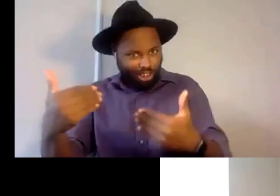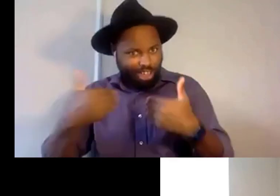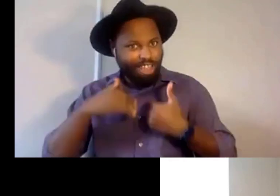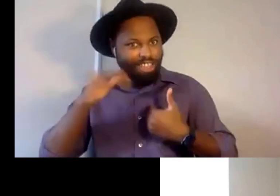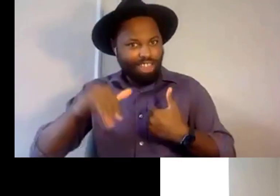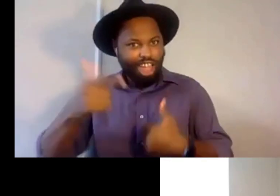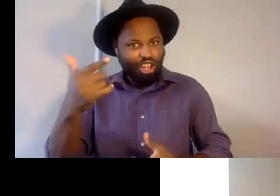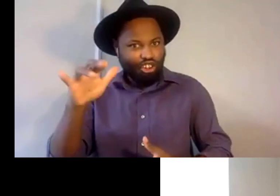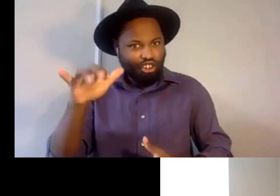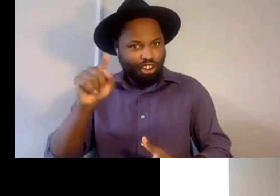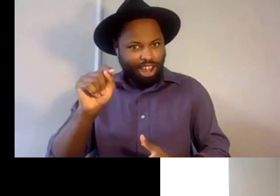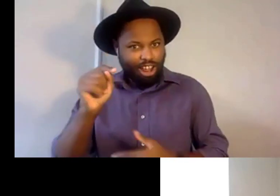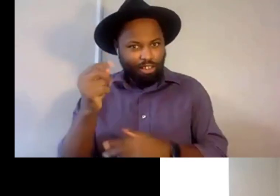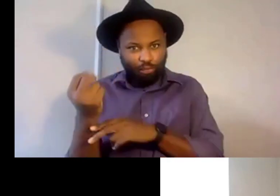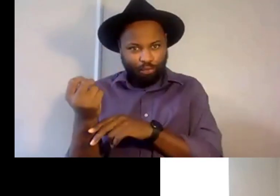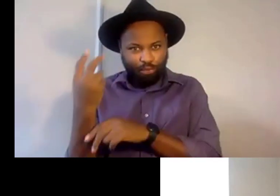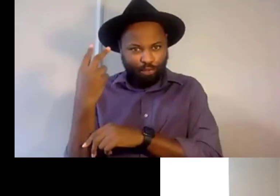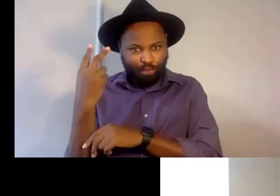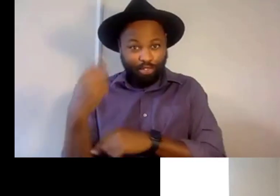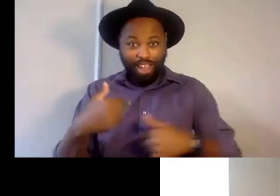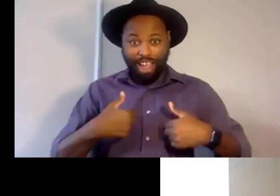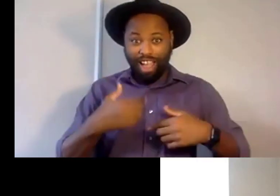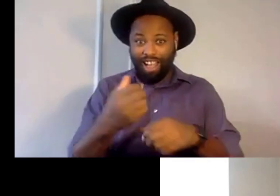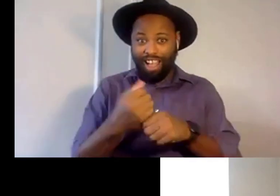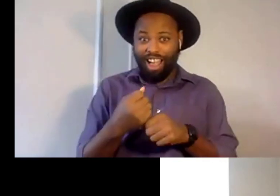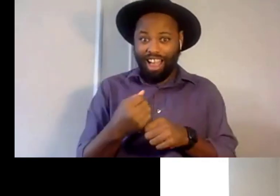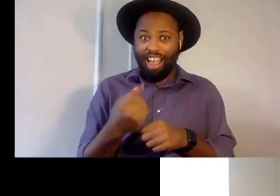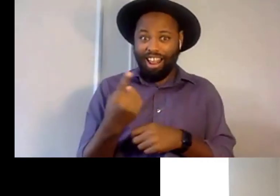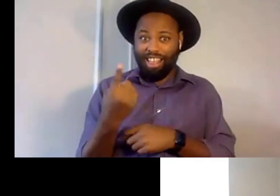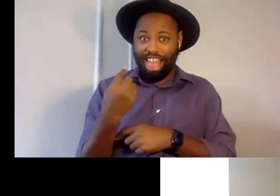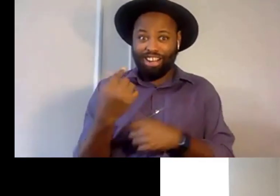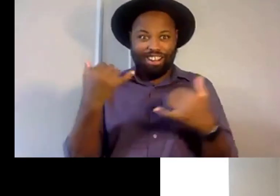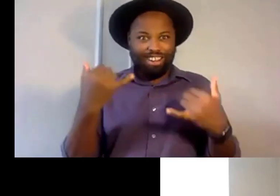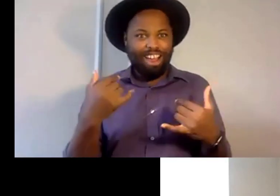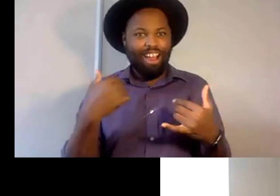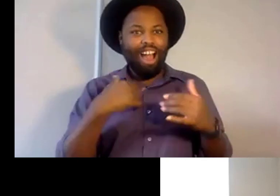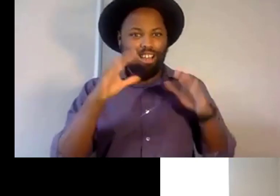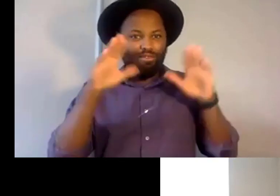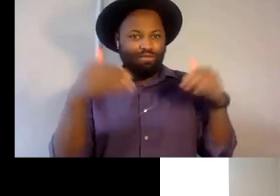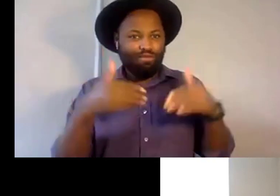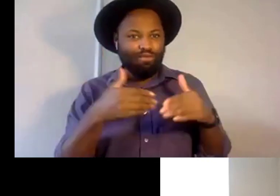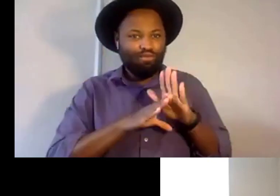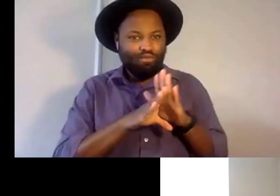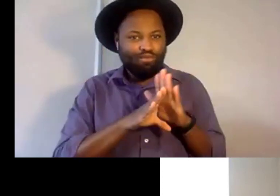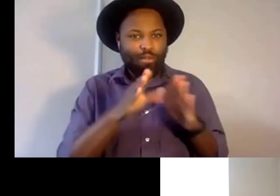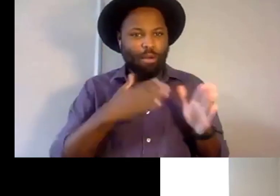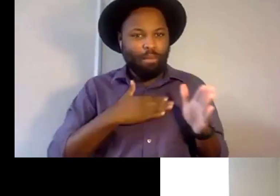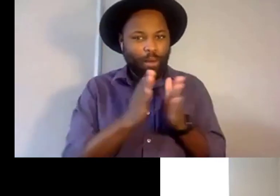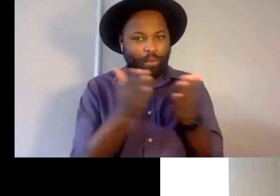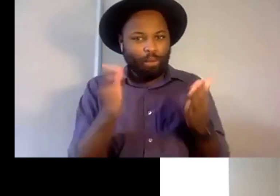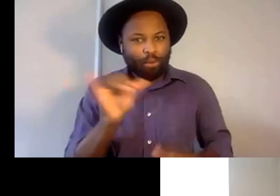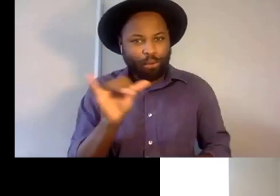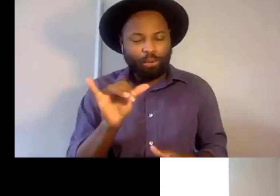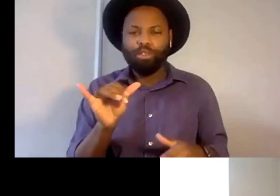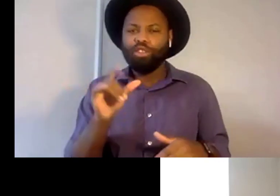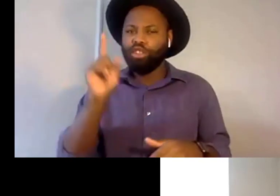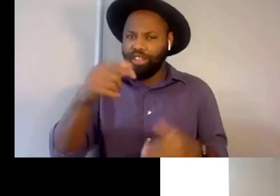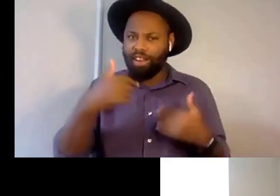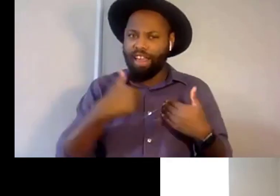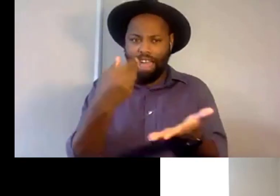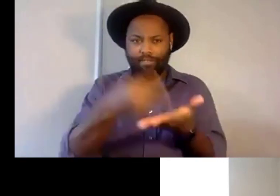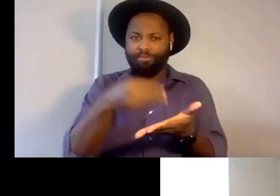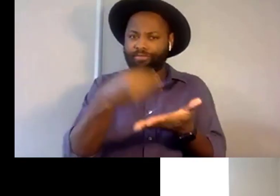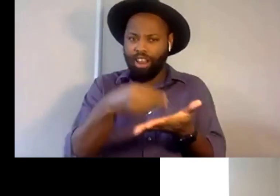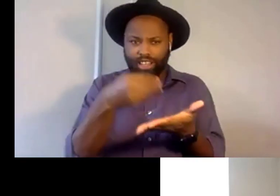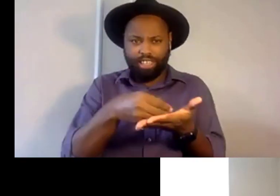2 years ago. I got it last year, and I'm working on my book as well. And so, I just think you have to have some funding in